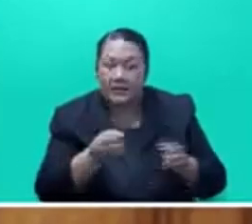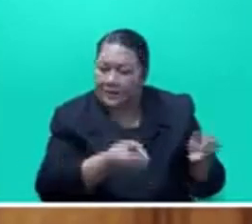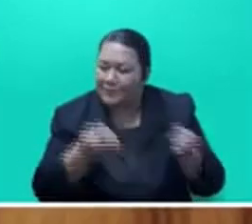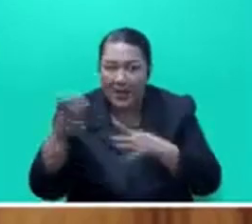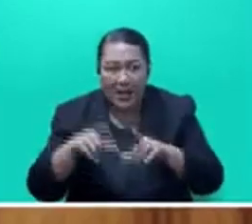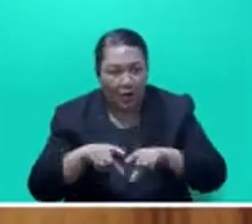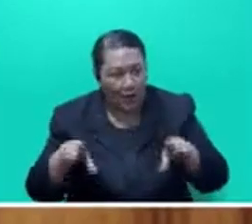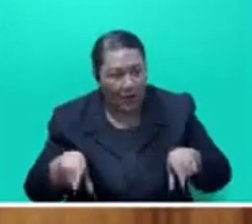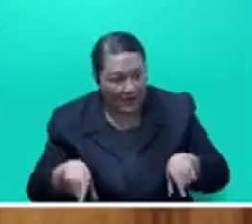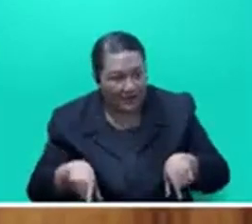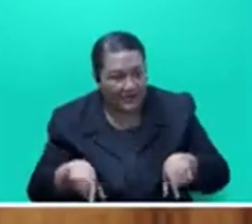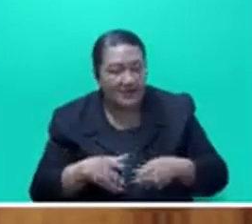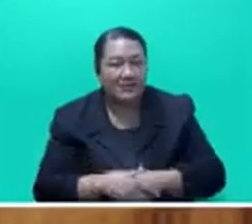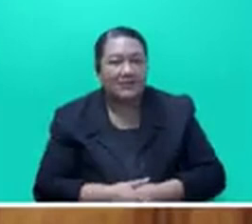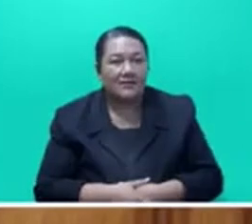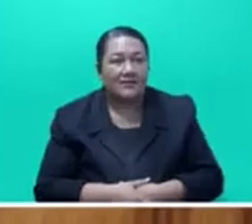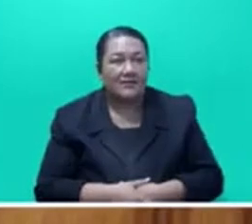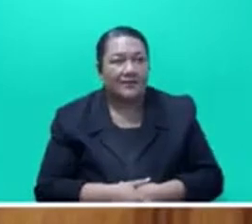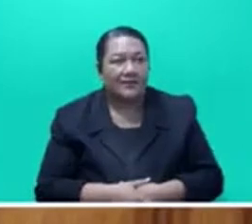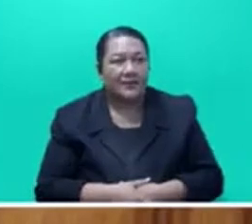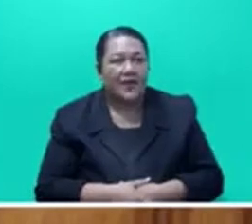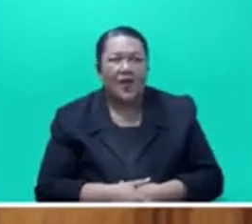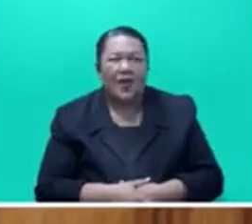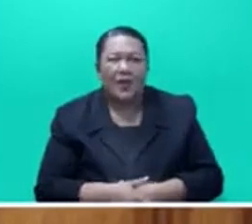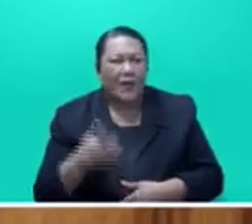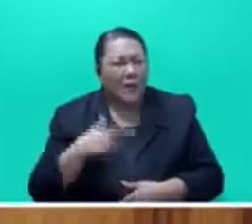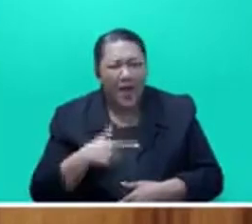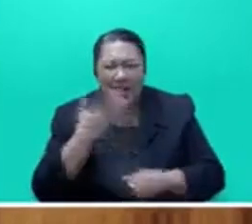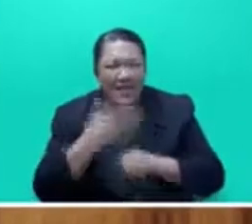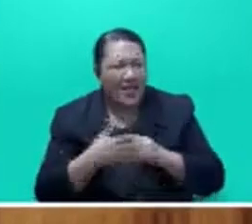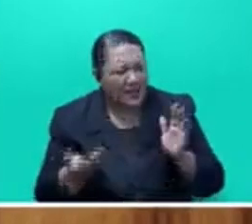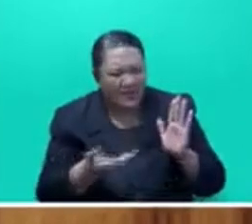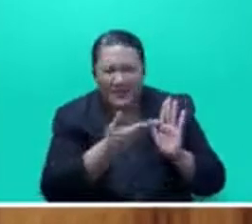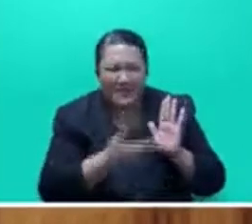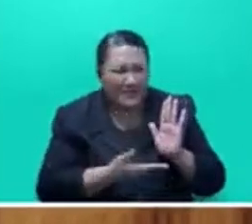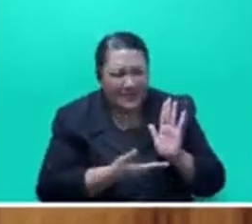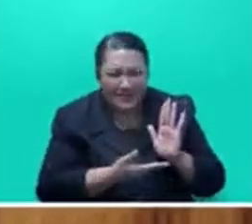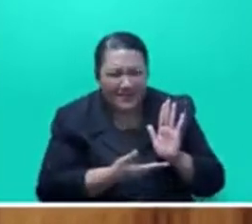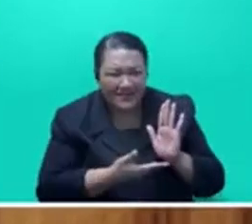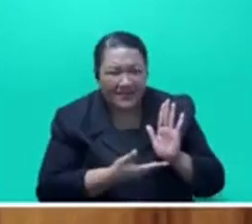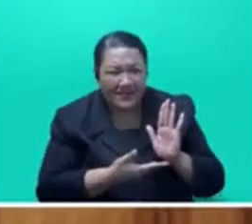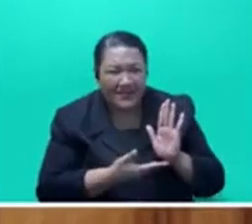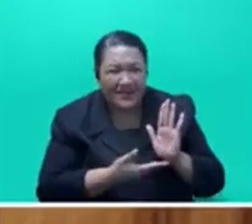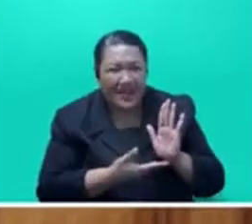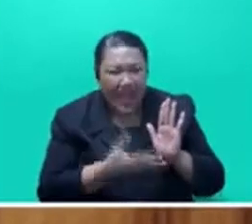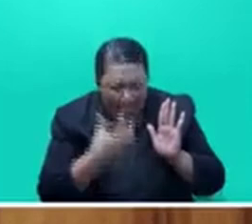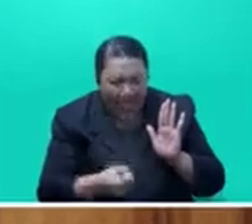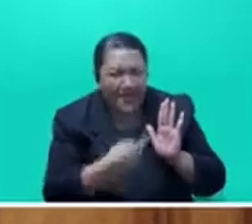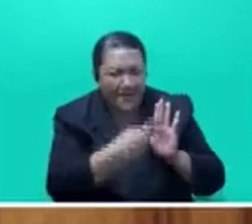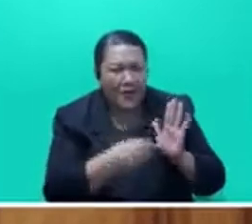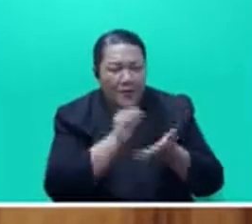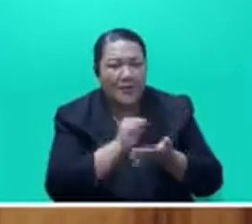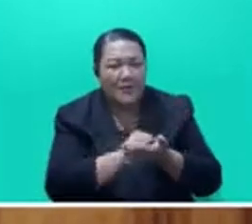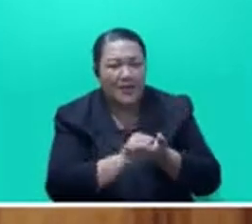Speaker. How is that not guaranteed? The same applies to freedom of expression, Honorable Speaker.